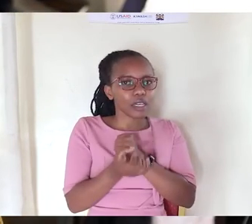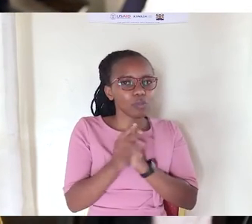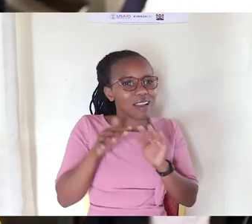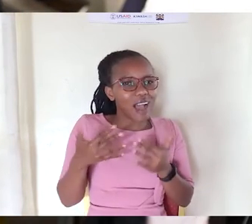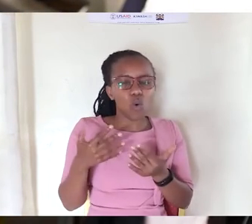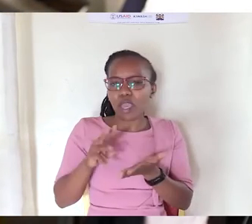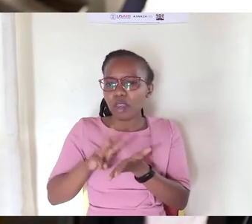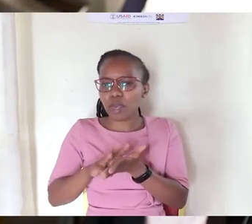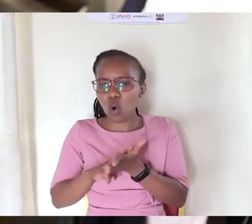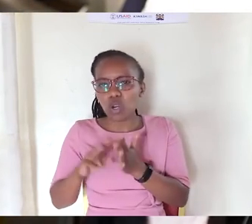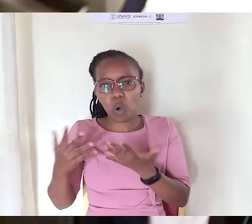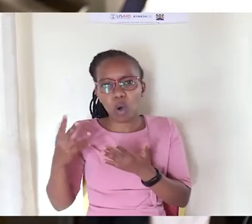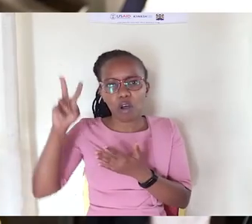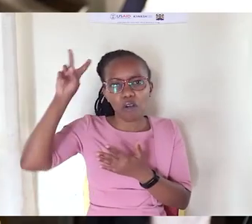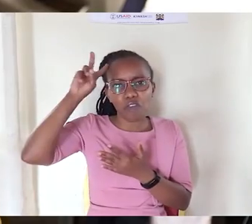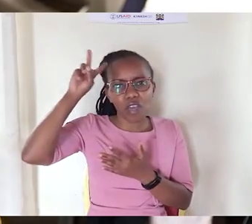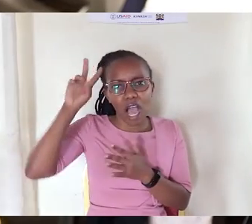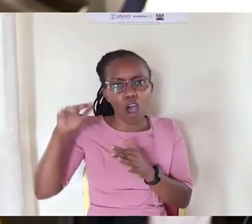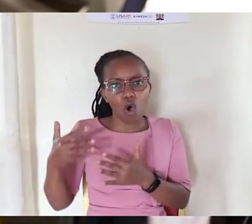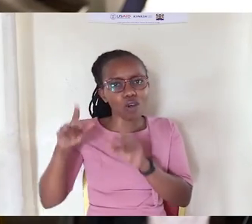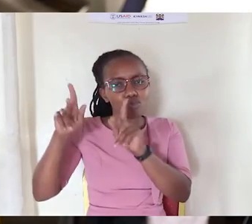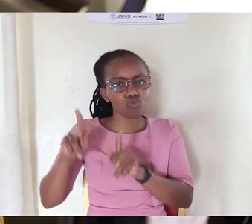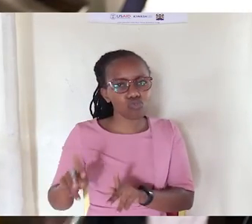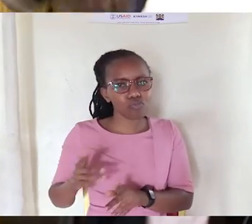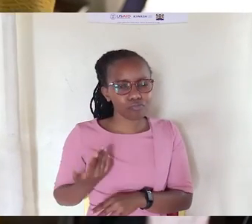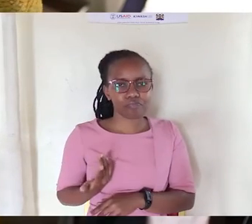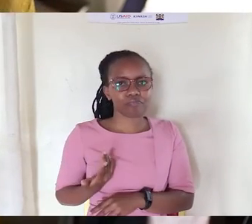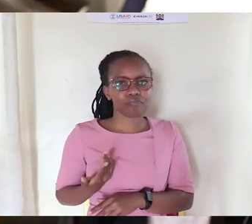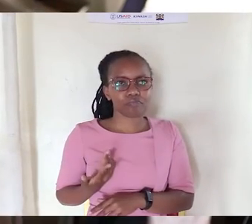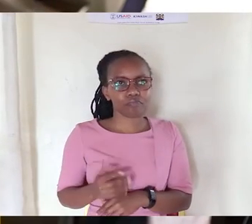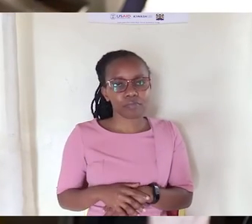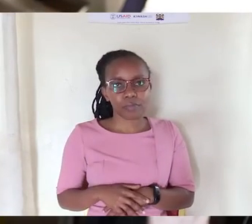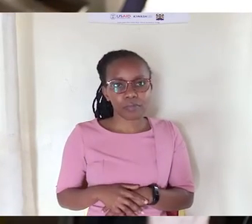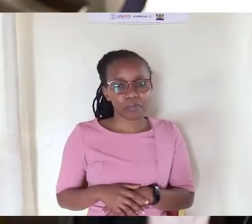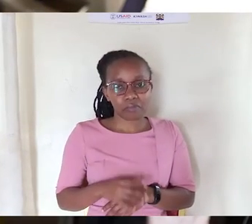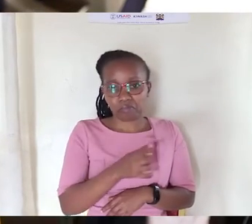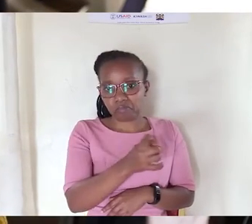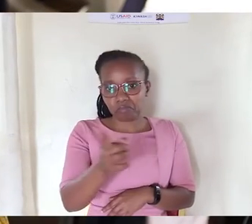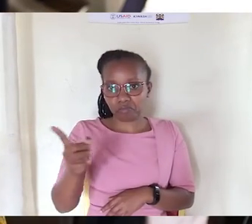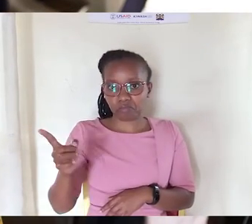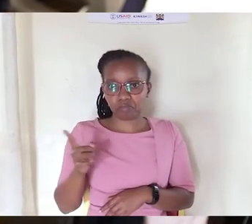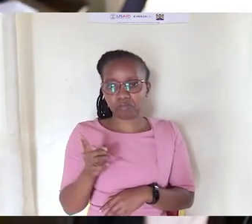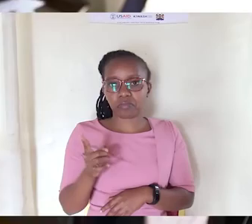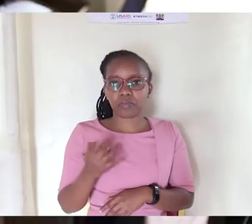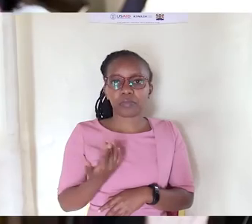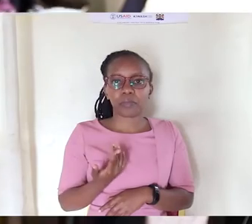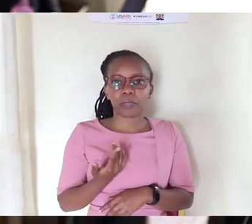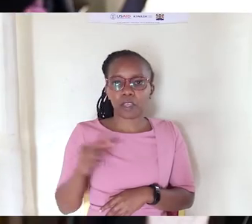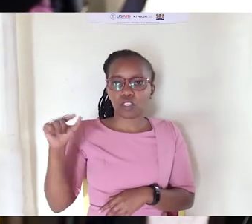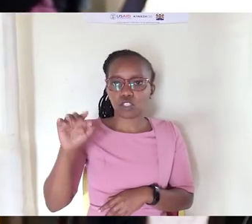Migori or in Vihiga or in Kisumu? Those of us who are here are working in the field of